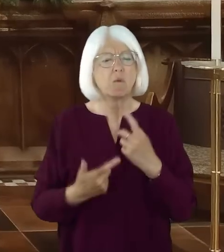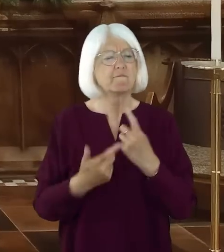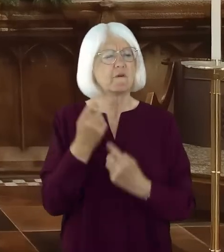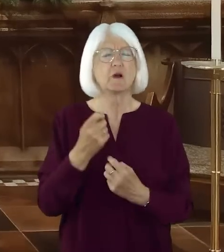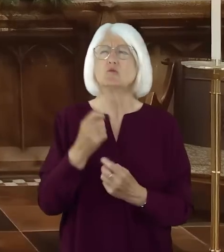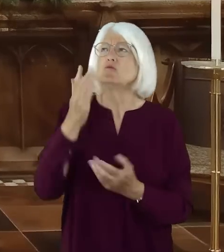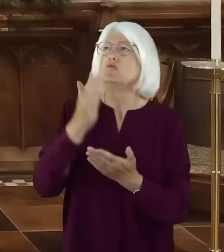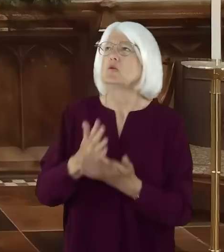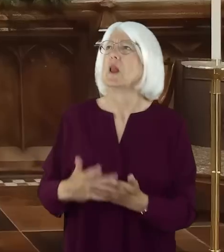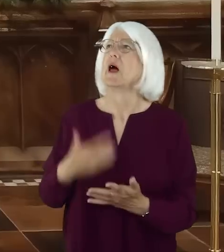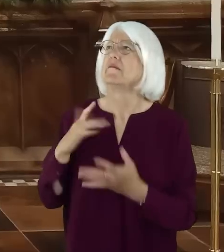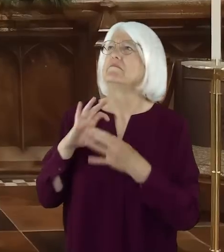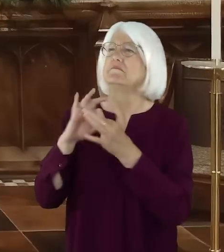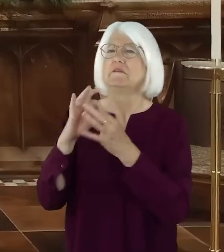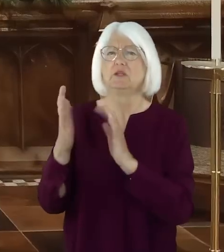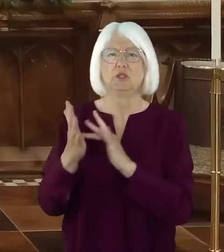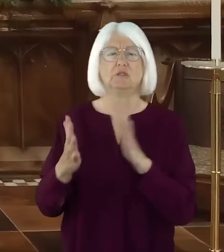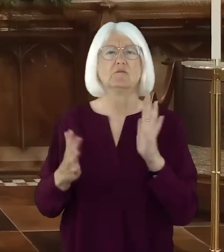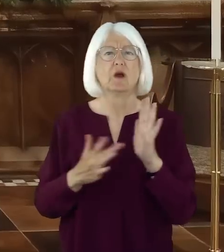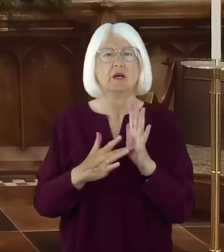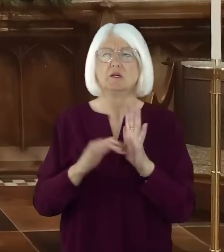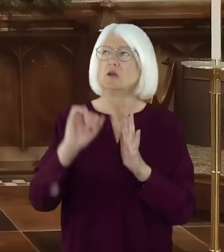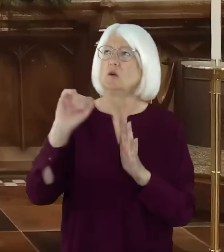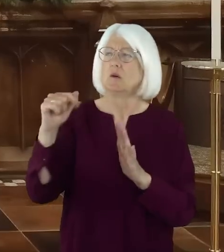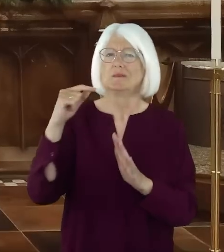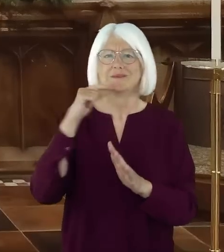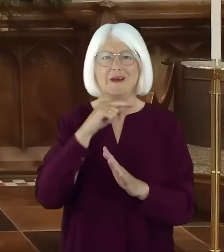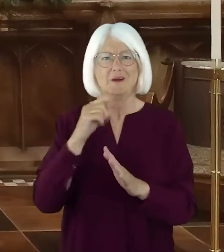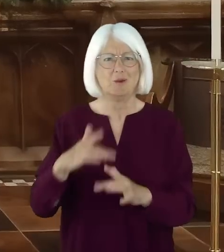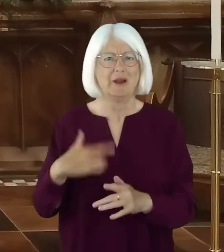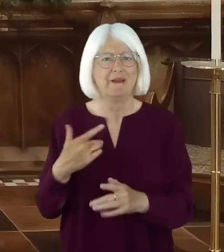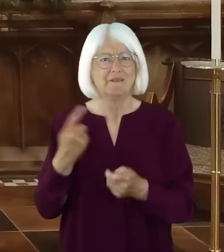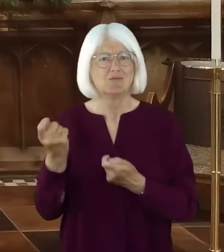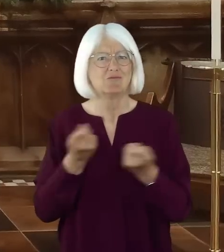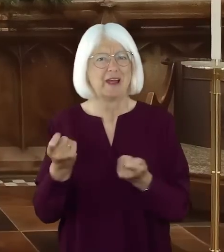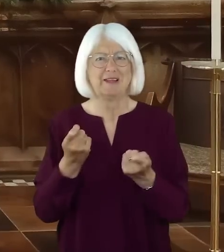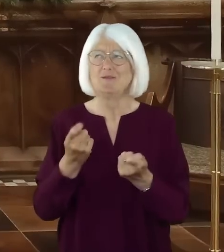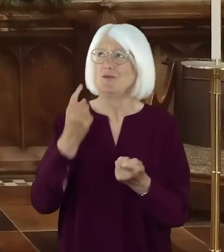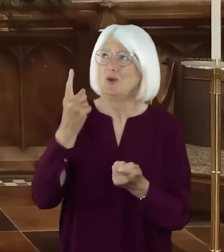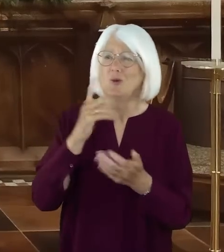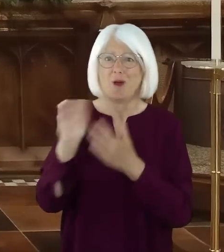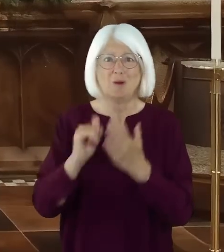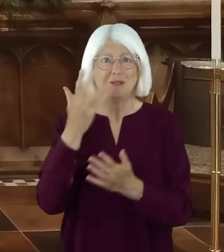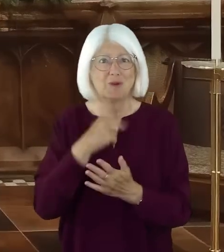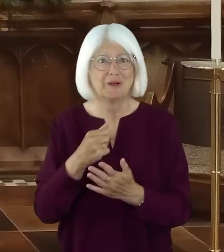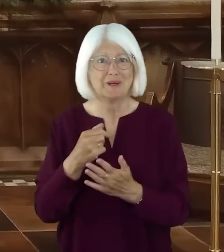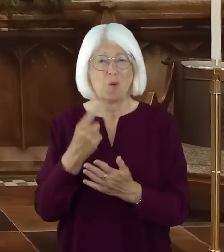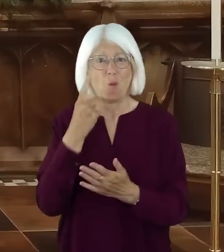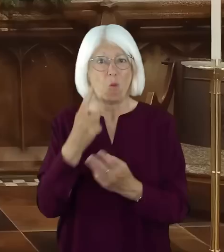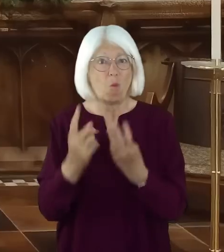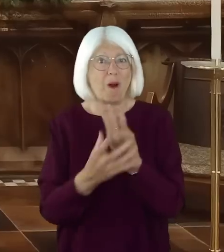true life in Jesus Christ, your Son, who lives and reigns with you and the Holy Spirit, one